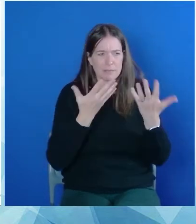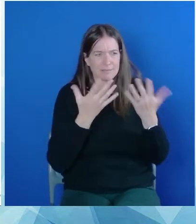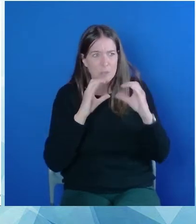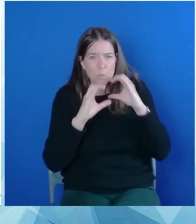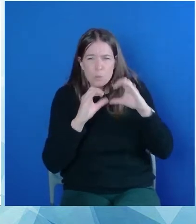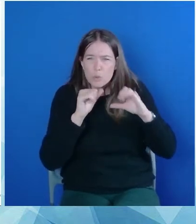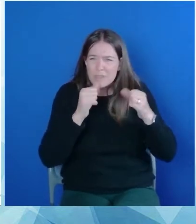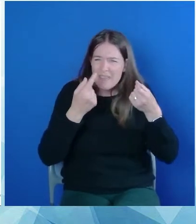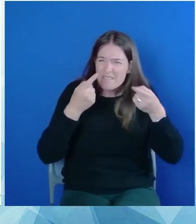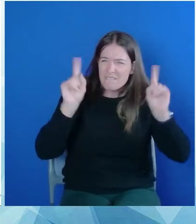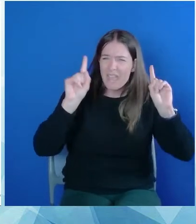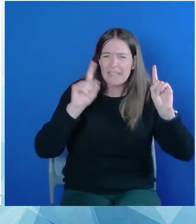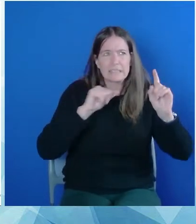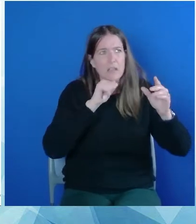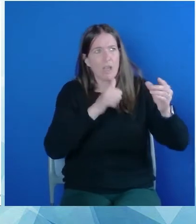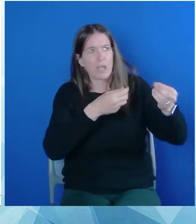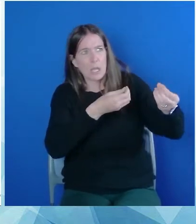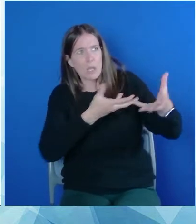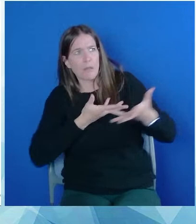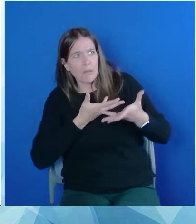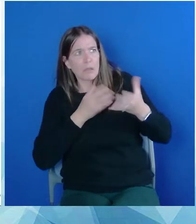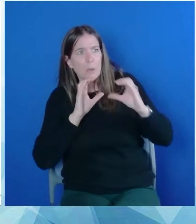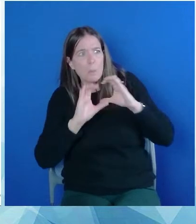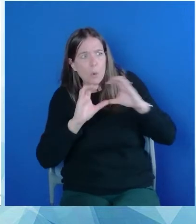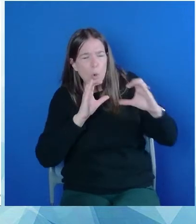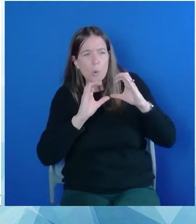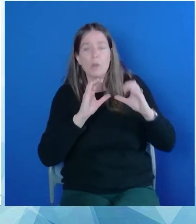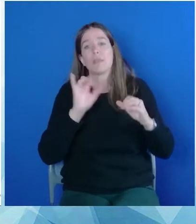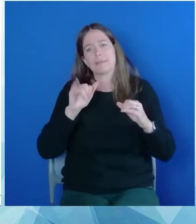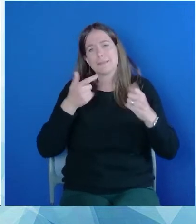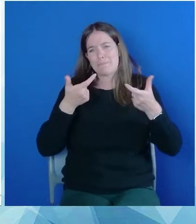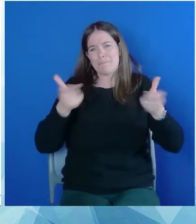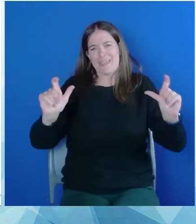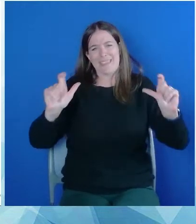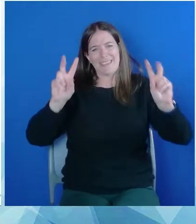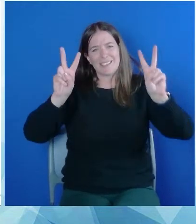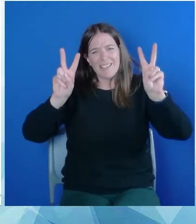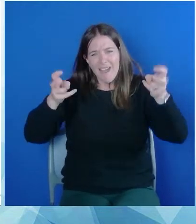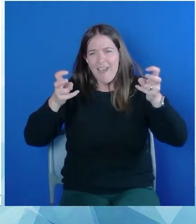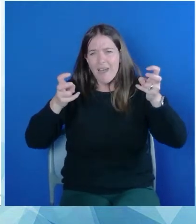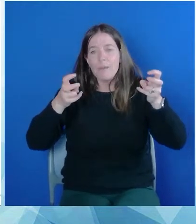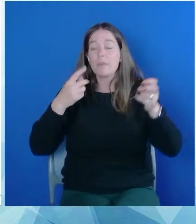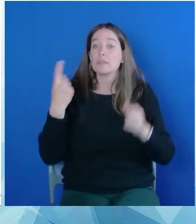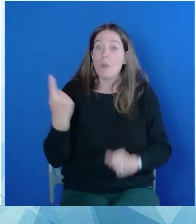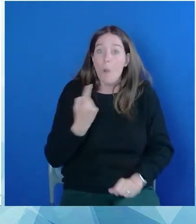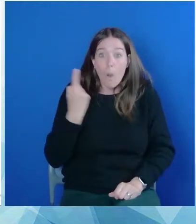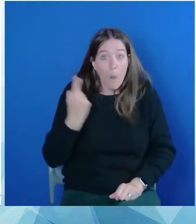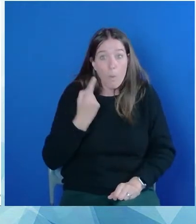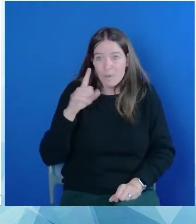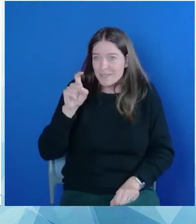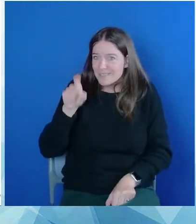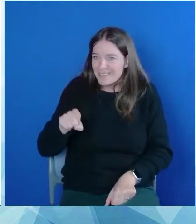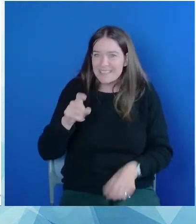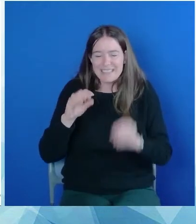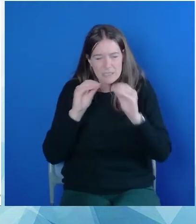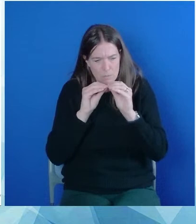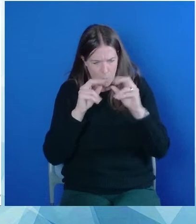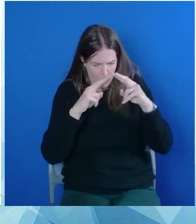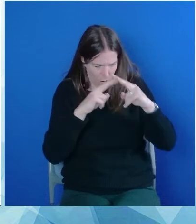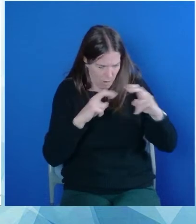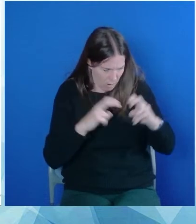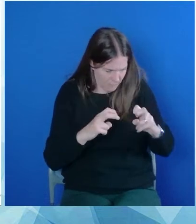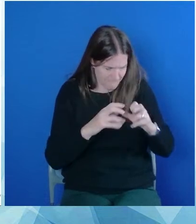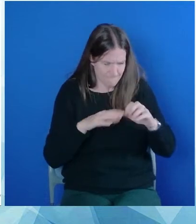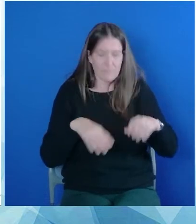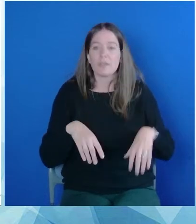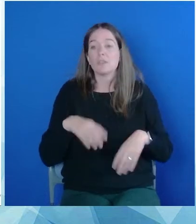effective. I mean, that's such a huge topic that there's always a need to drill down deeper. And focus groups